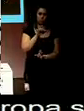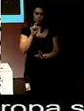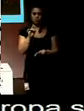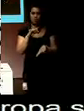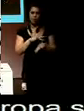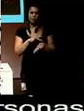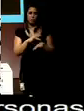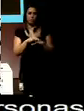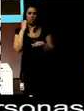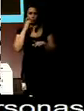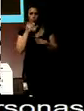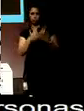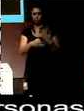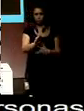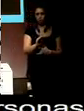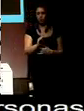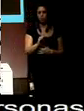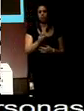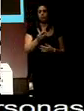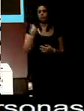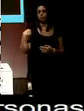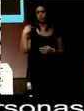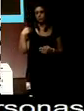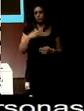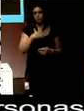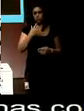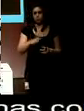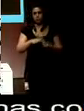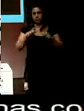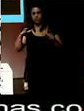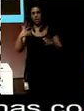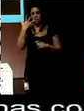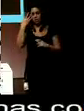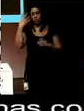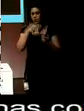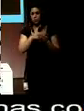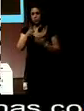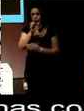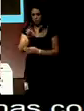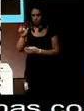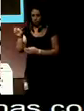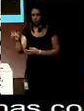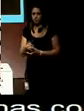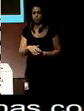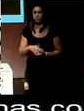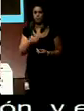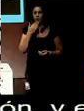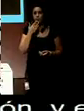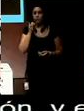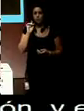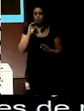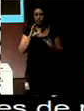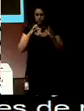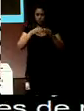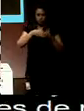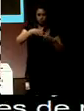some disability, including people with long-term illnesses. So that would be around